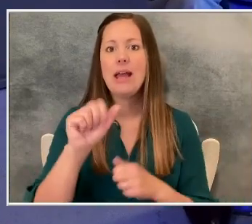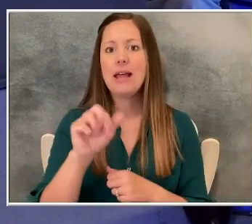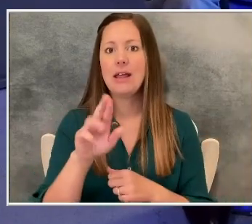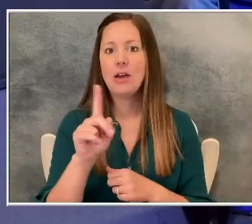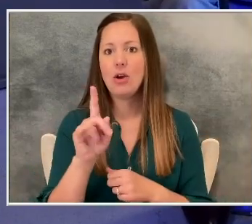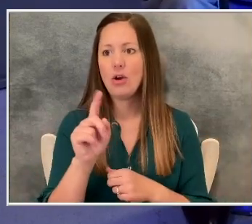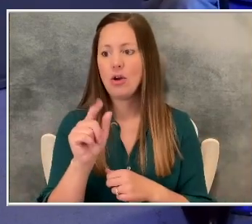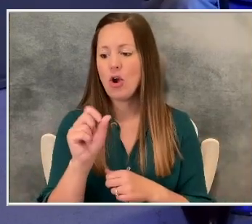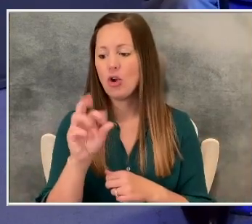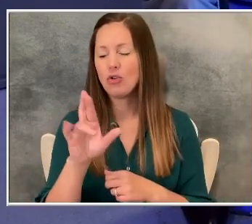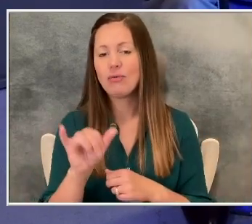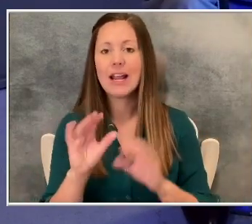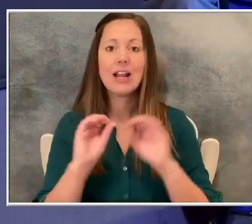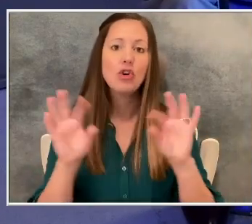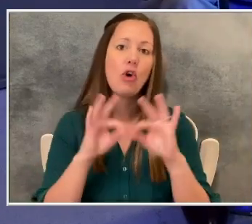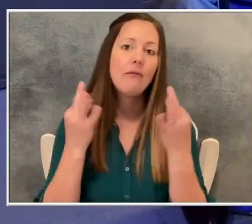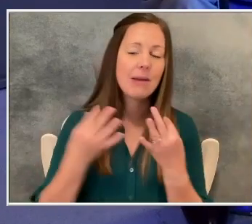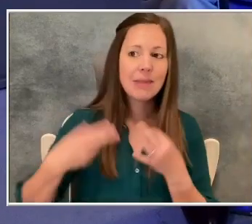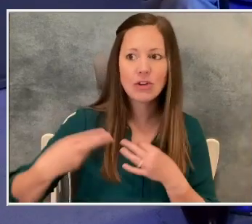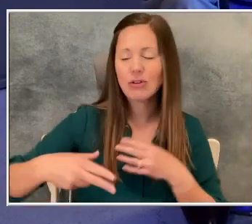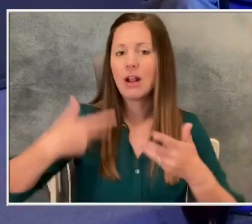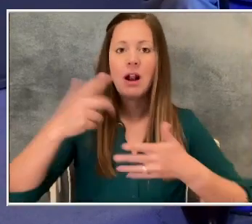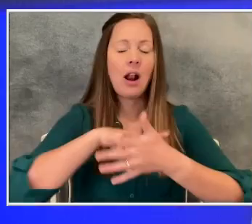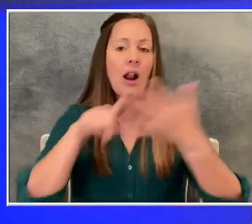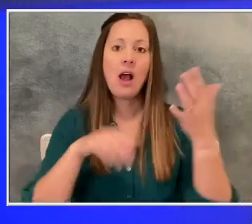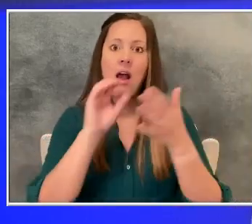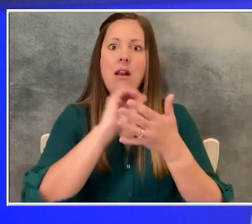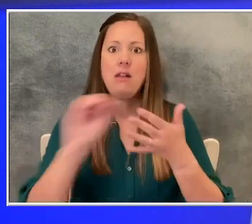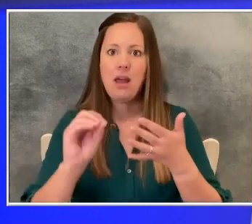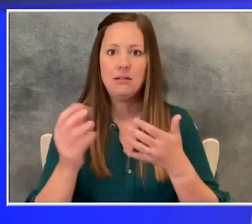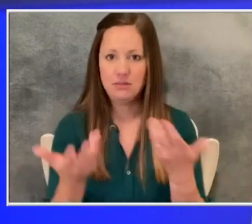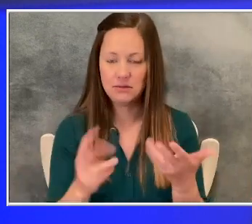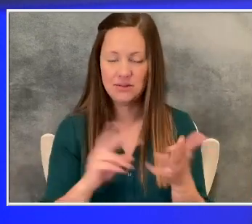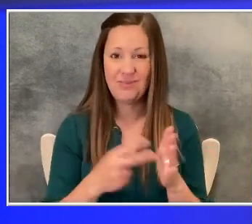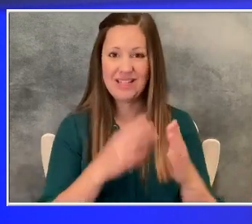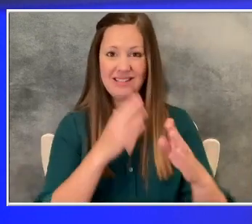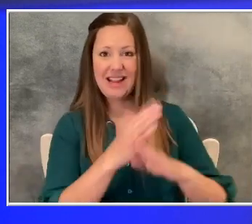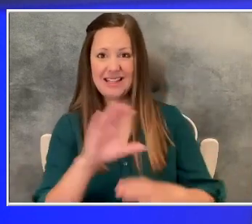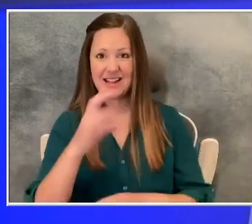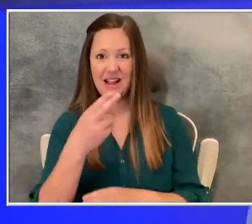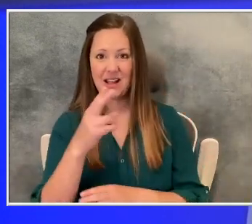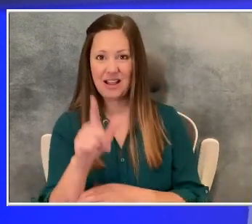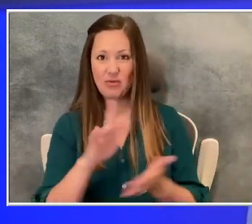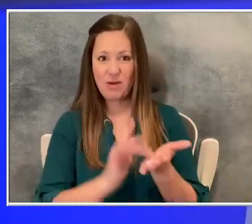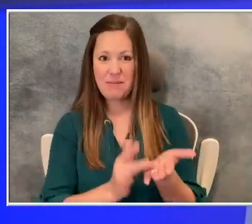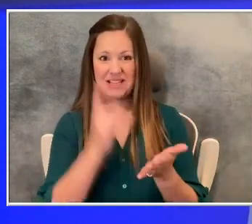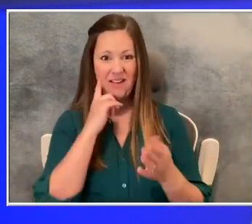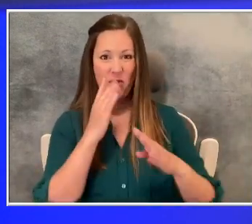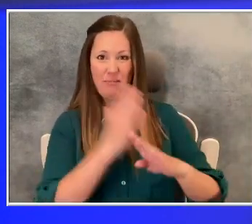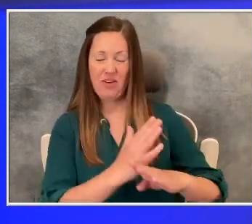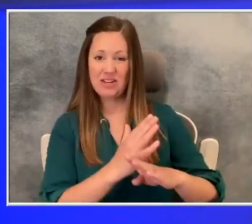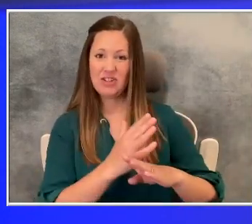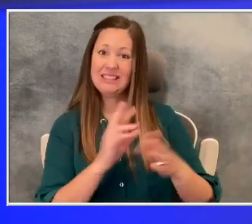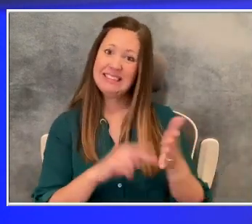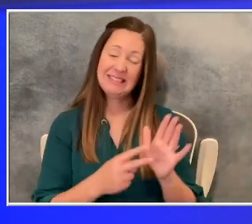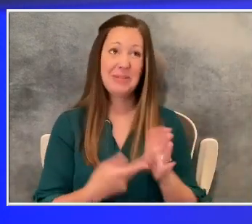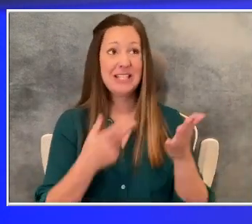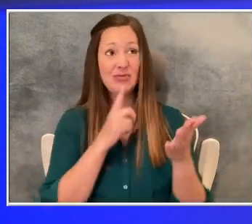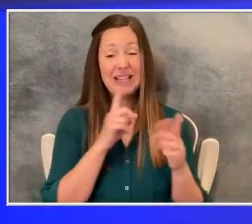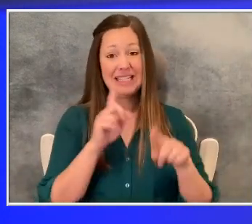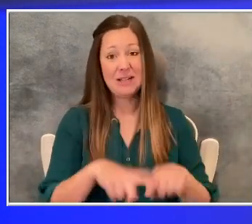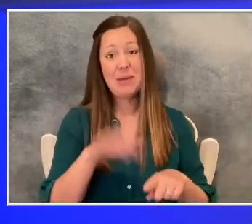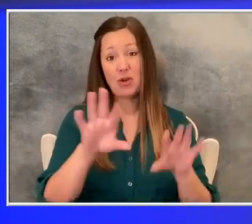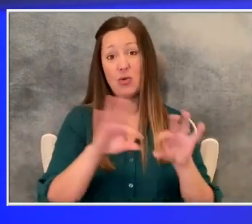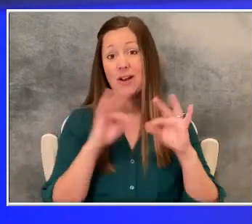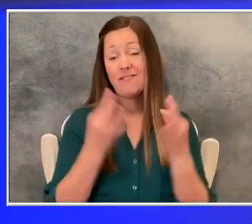family Yeah, so then you're talking hypercholesterol. about whether or not you'd be on anti-cholesterol medications for primary prevention, and that would require looking at your family history, which would be very important, because